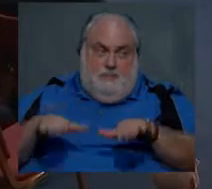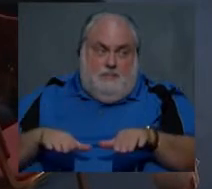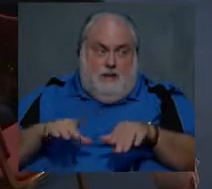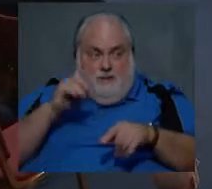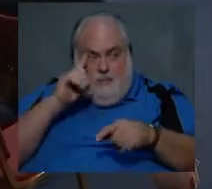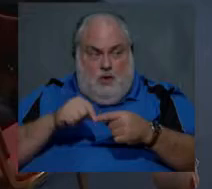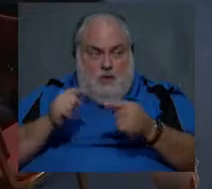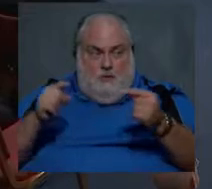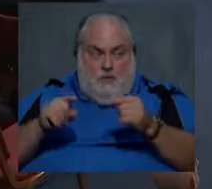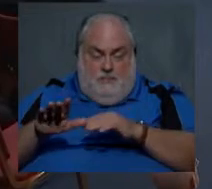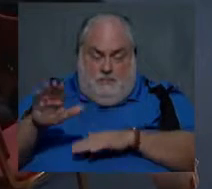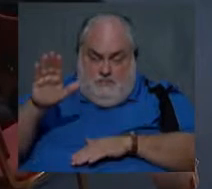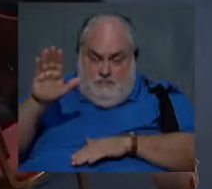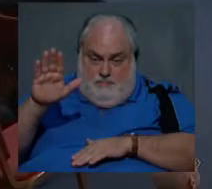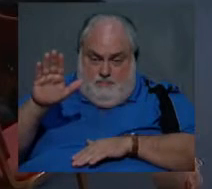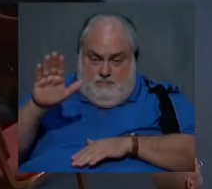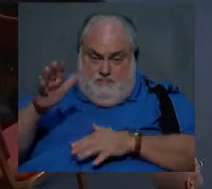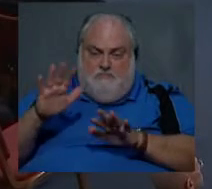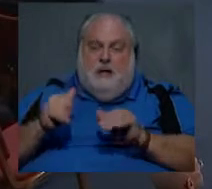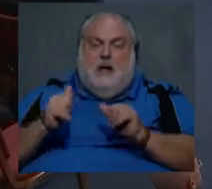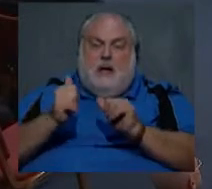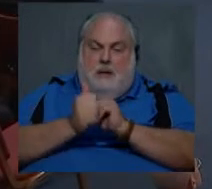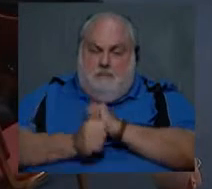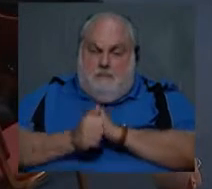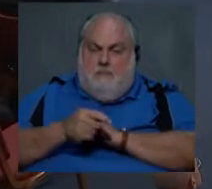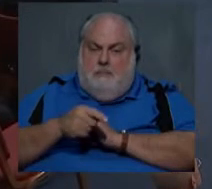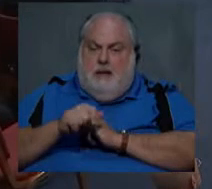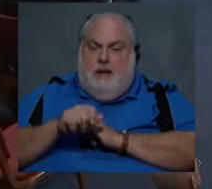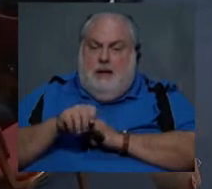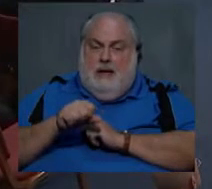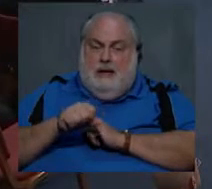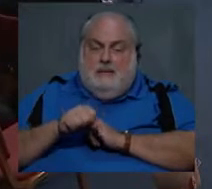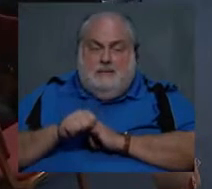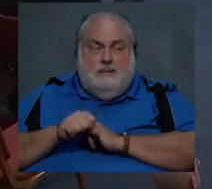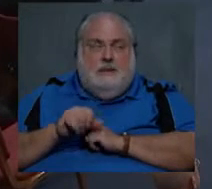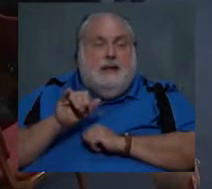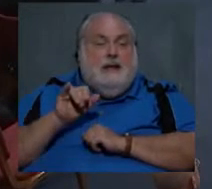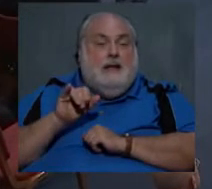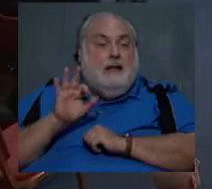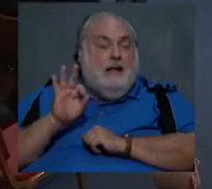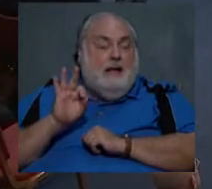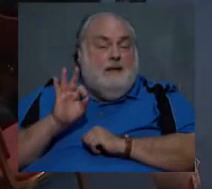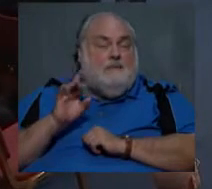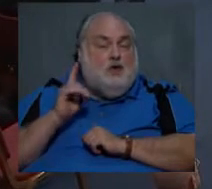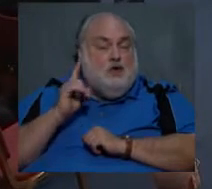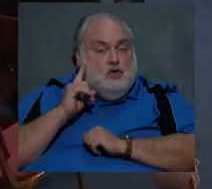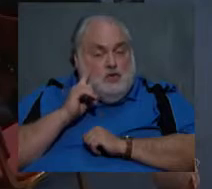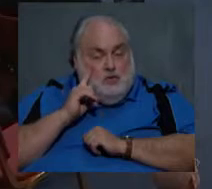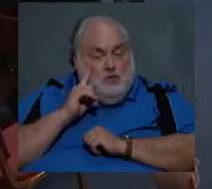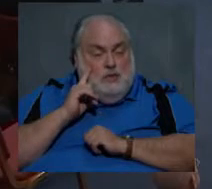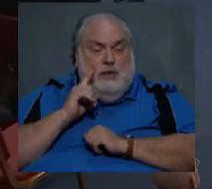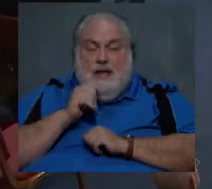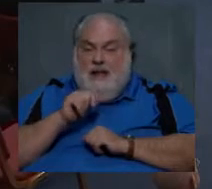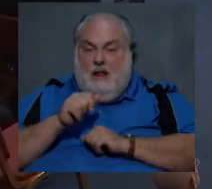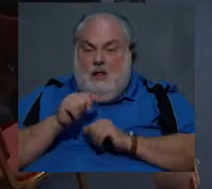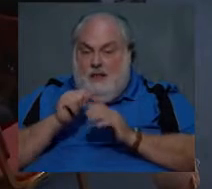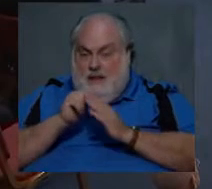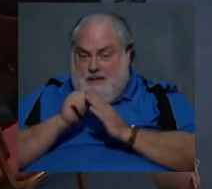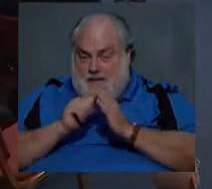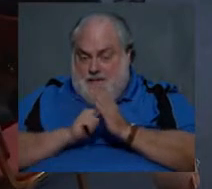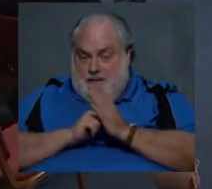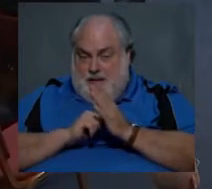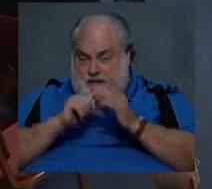Those who do not? Okay. The consent agenda has been read. If you saw or heard item on the consent agenda that